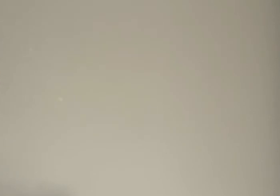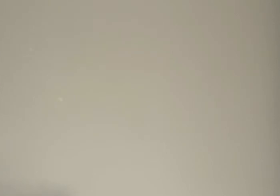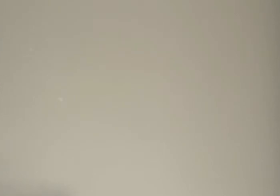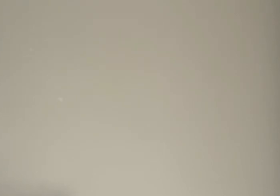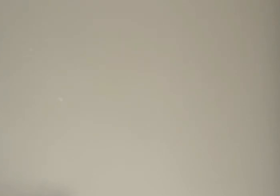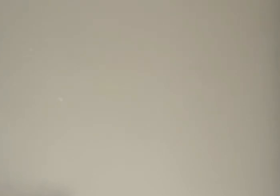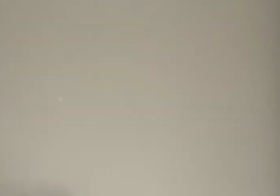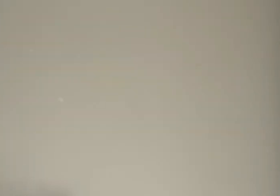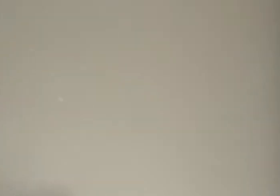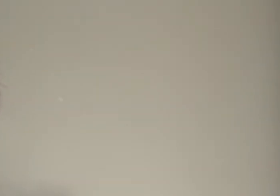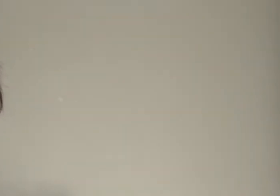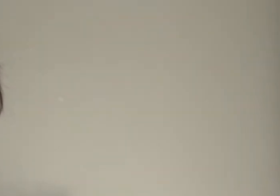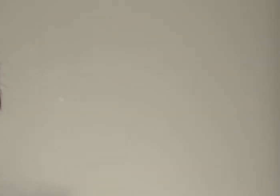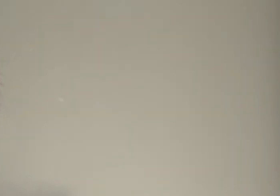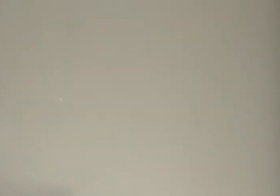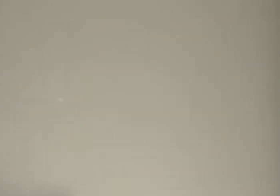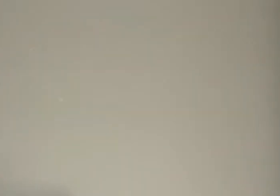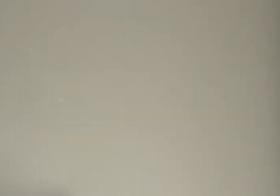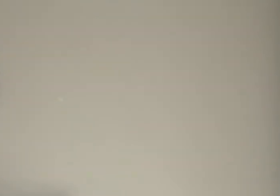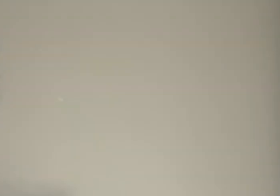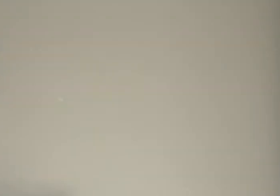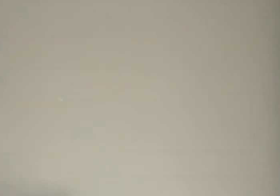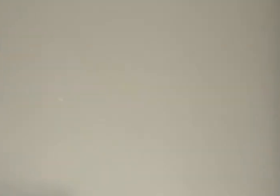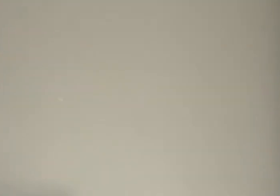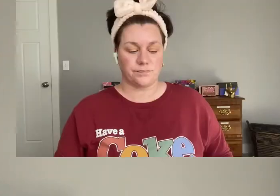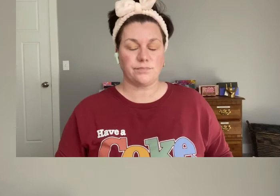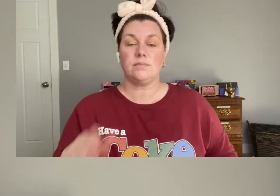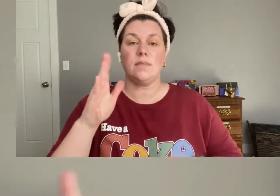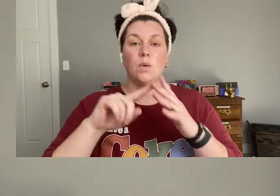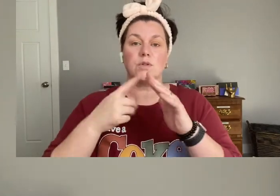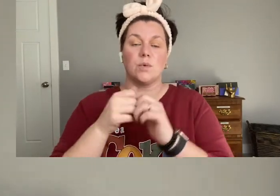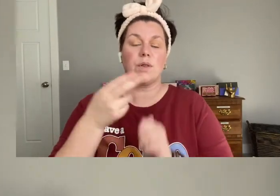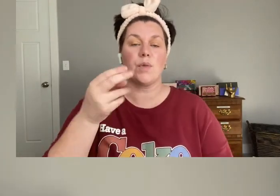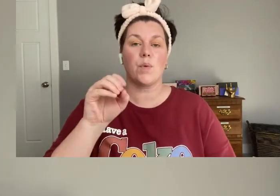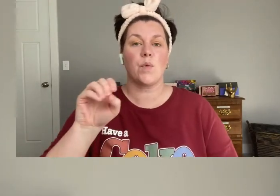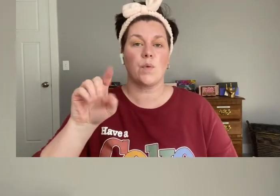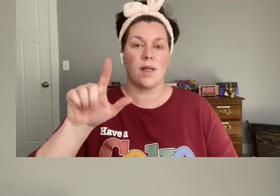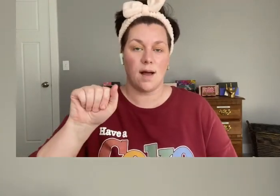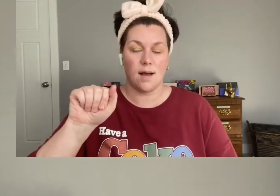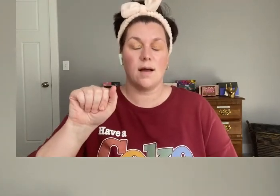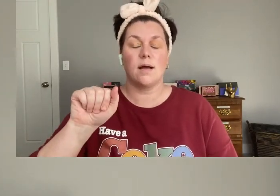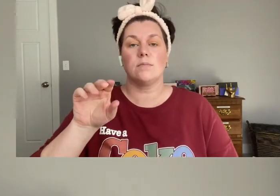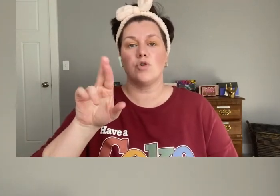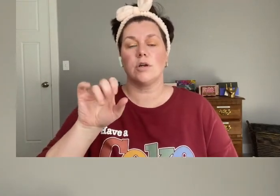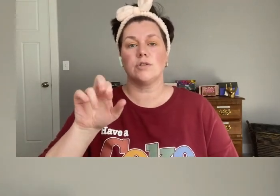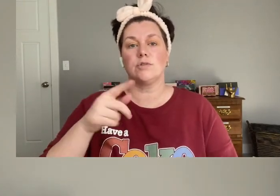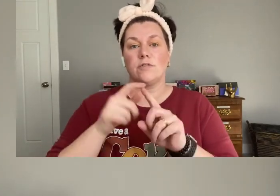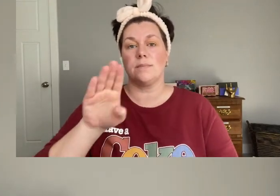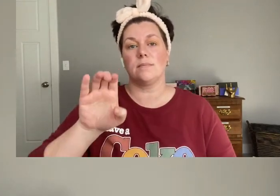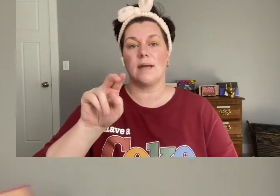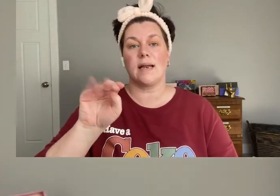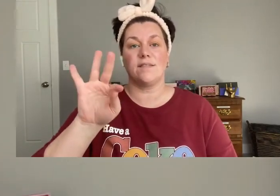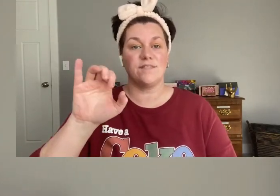on the blush bronzer, and then let's get these eyes wrapped up. So I am gonna go in with the Hoola